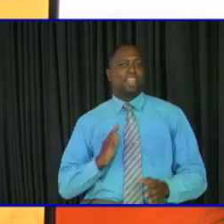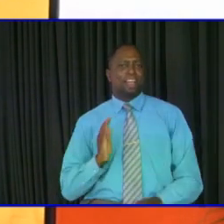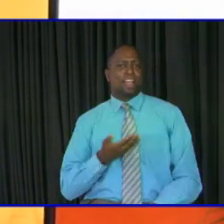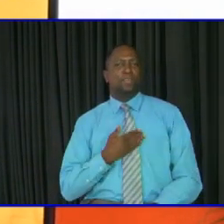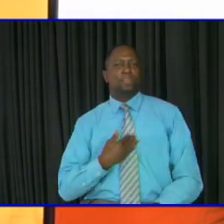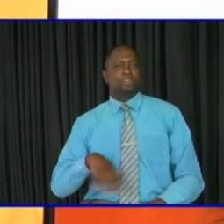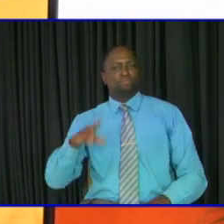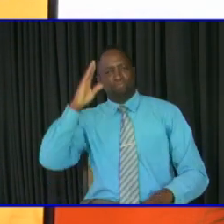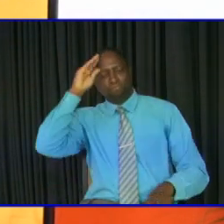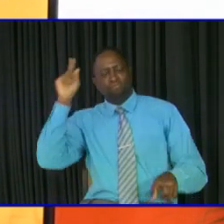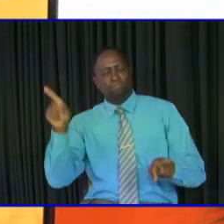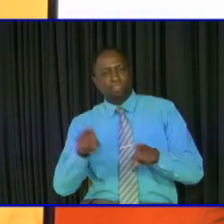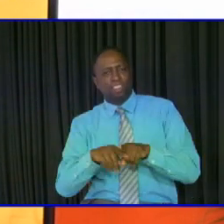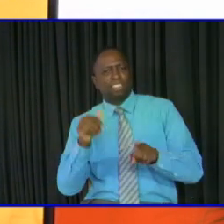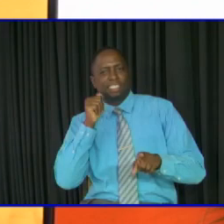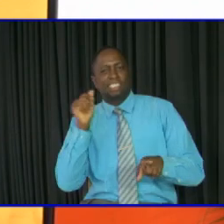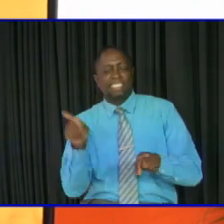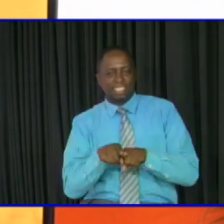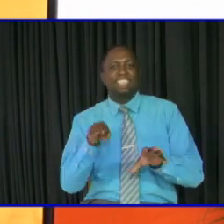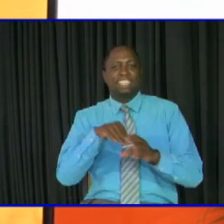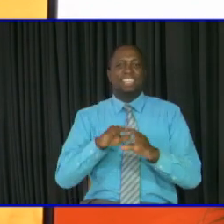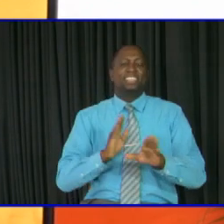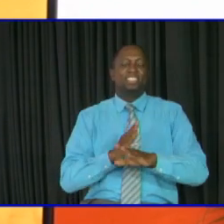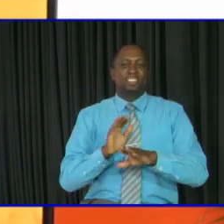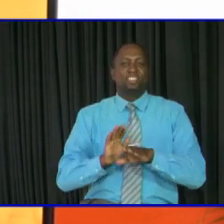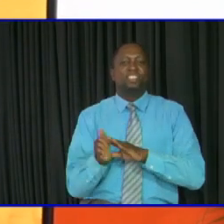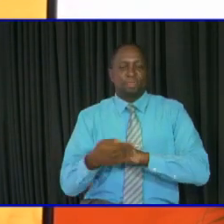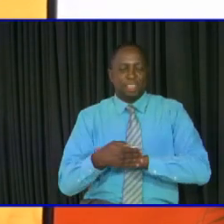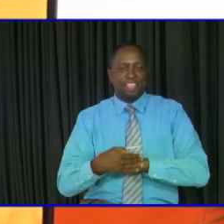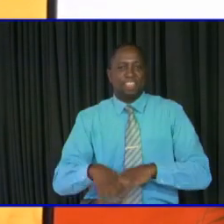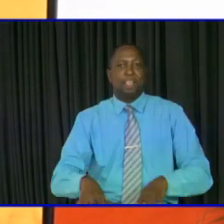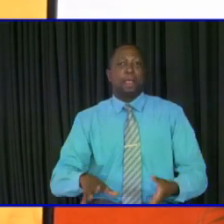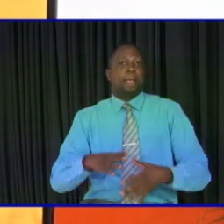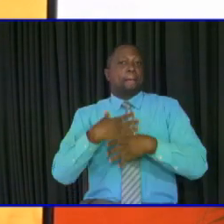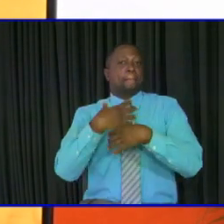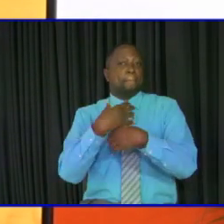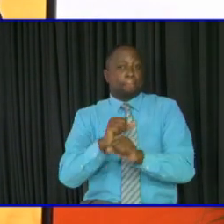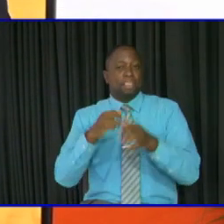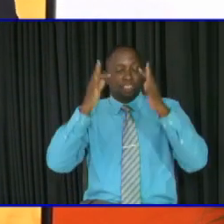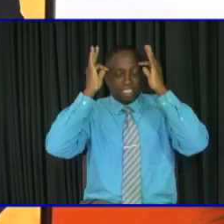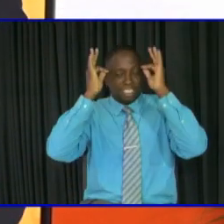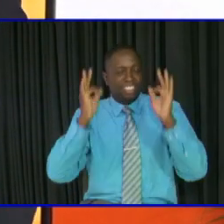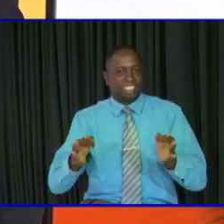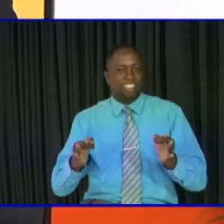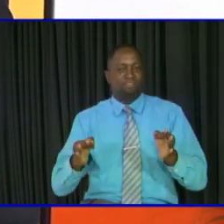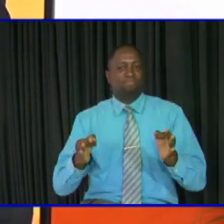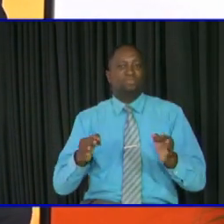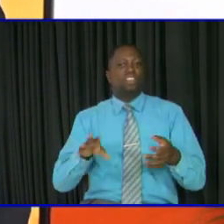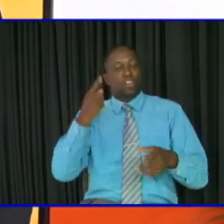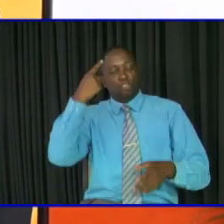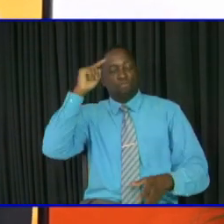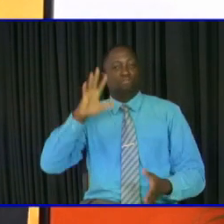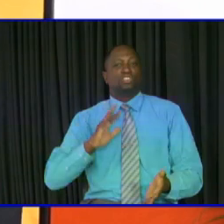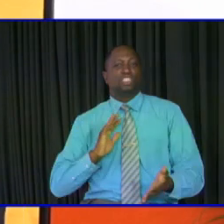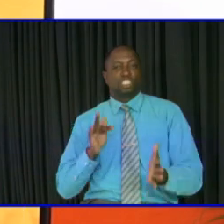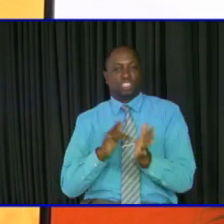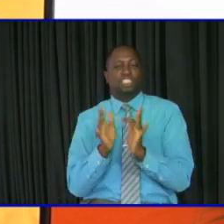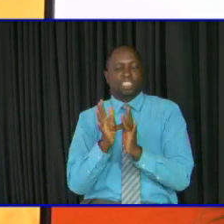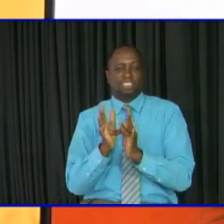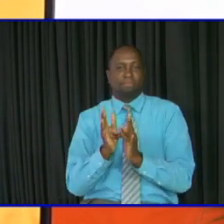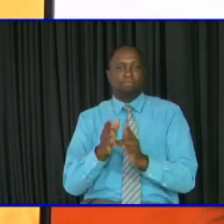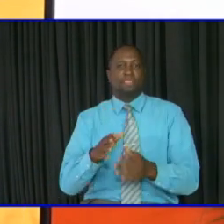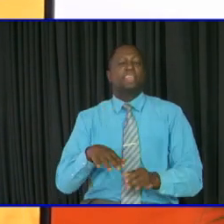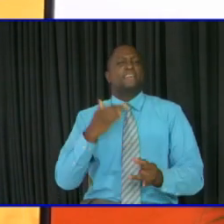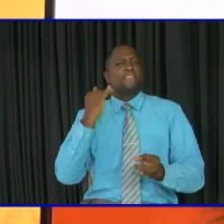sisters in Jamaica are making their decision for Jesus Christ. It is the final Thursday night